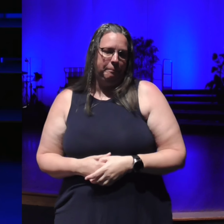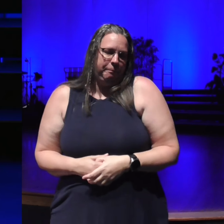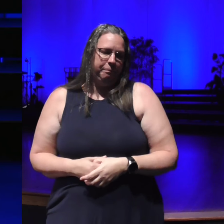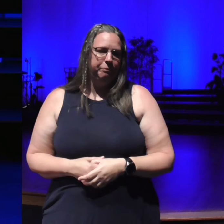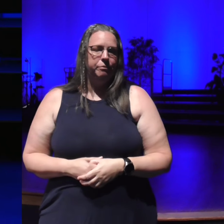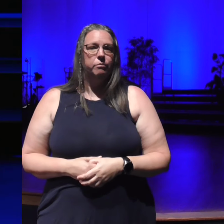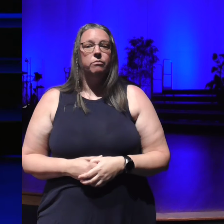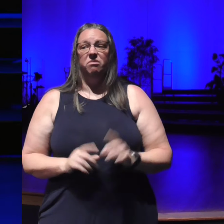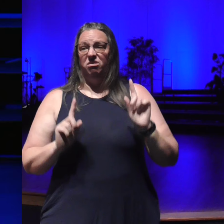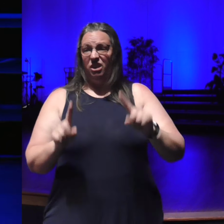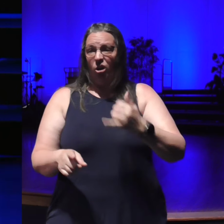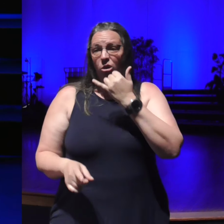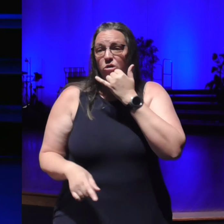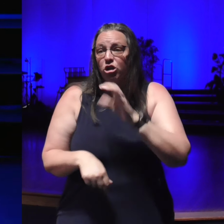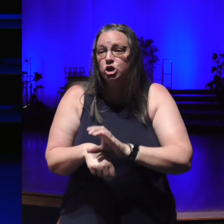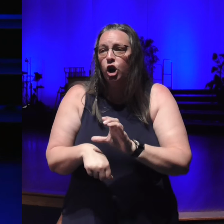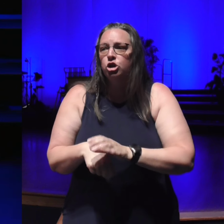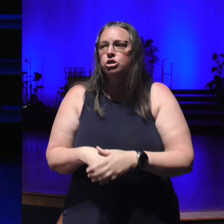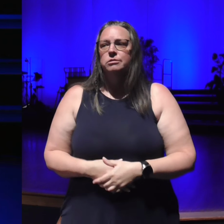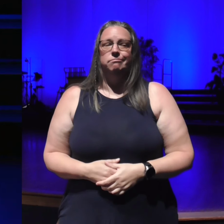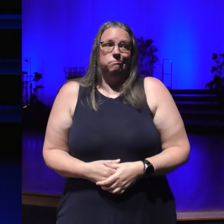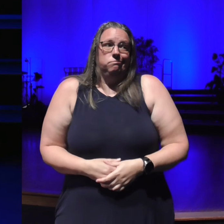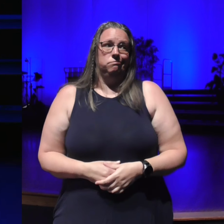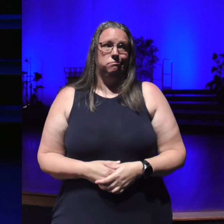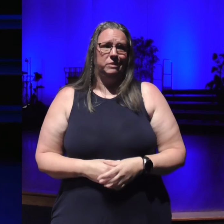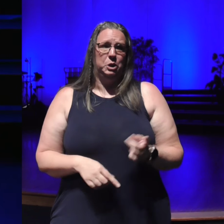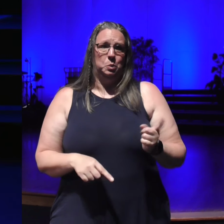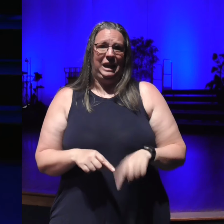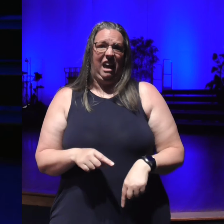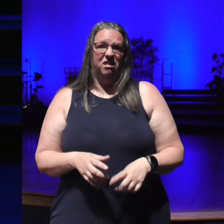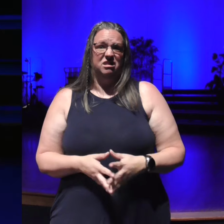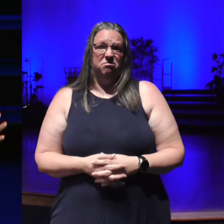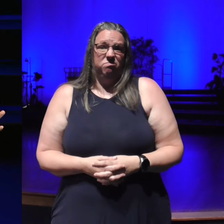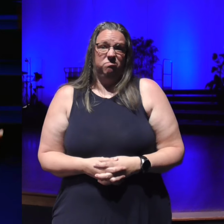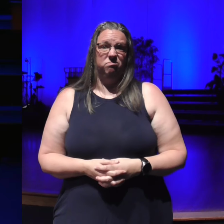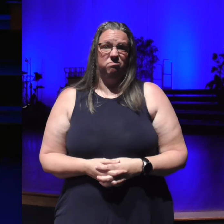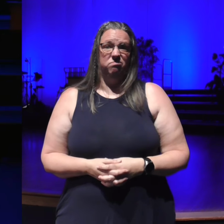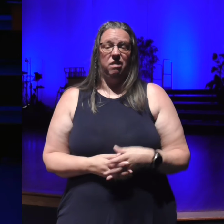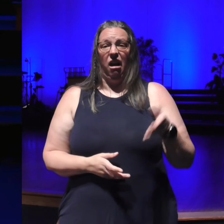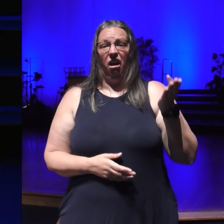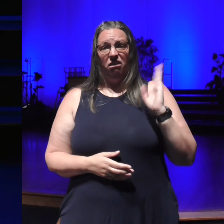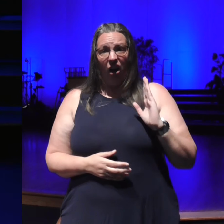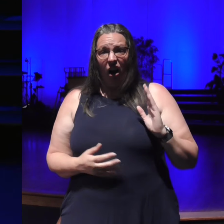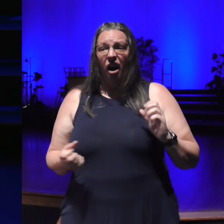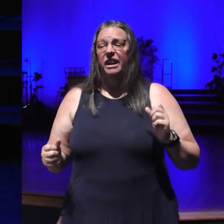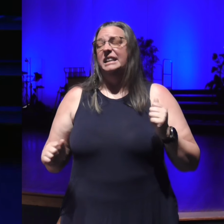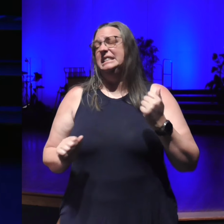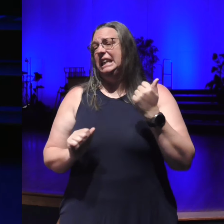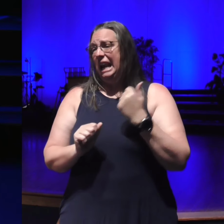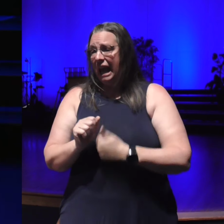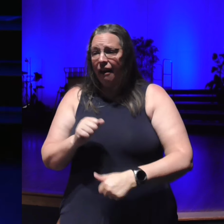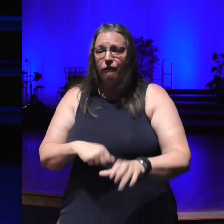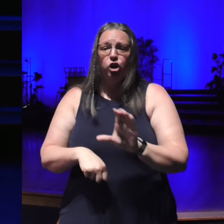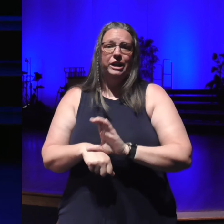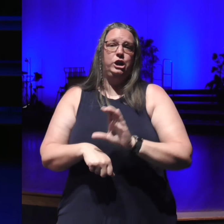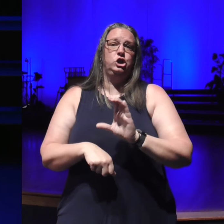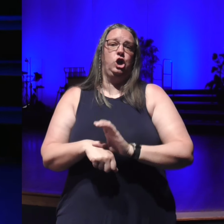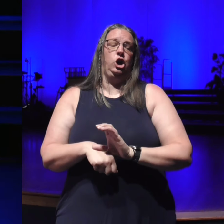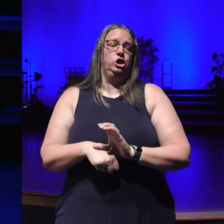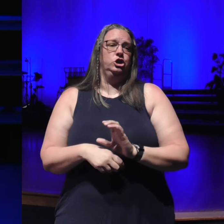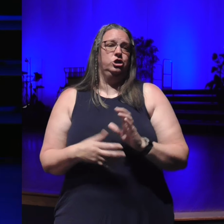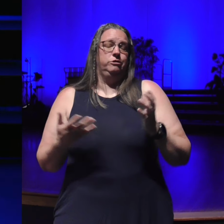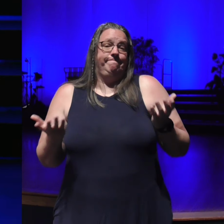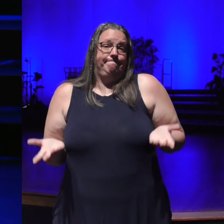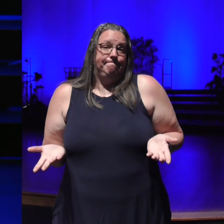Go to the wrong church? You can't go to the wrong church. God is in every church, and yet